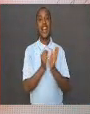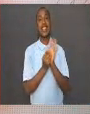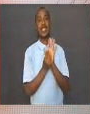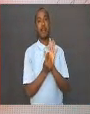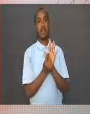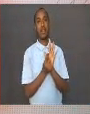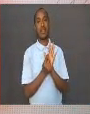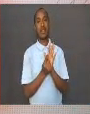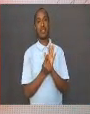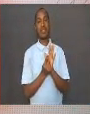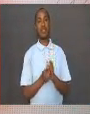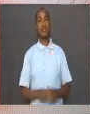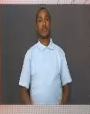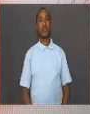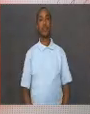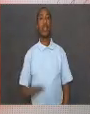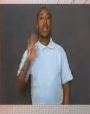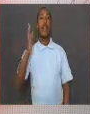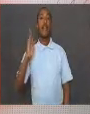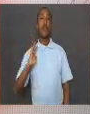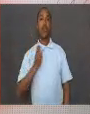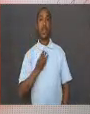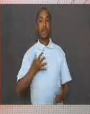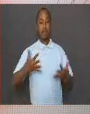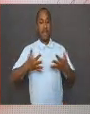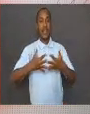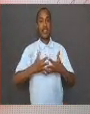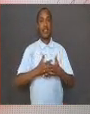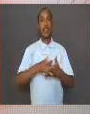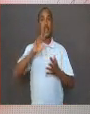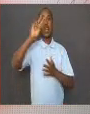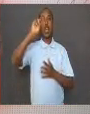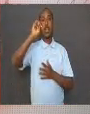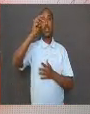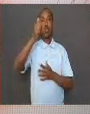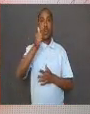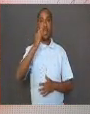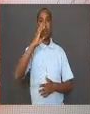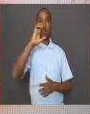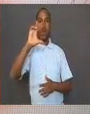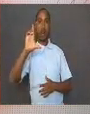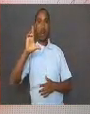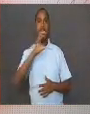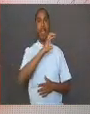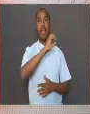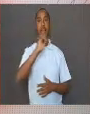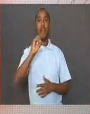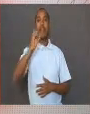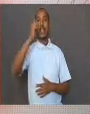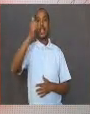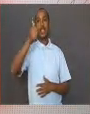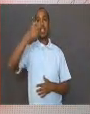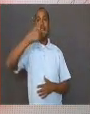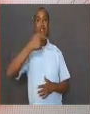an example. If we mix sodium chloride